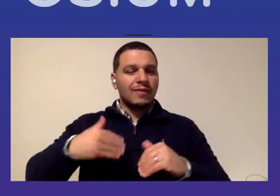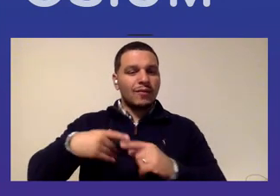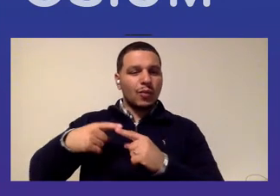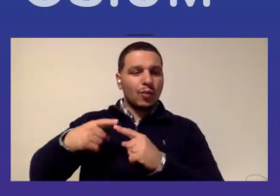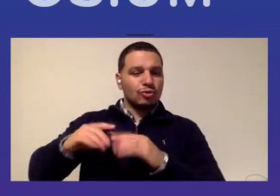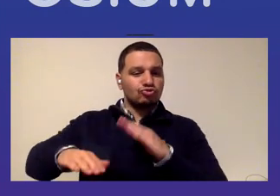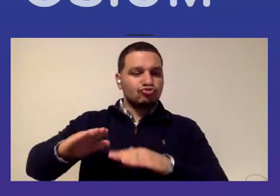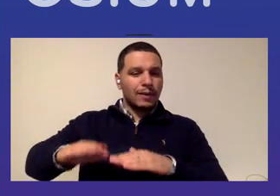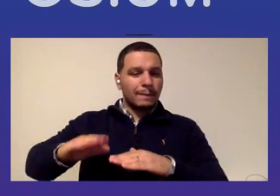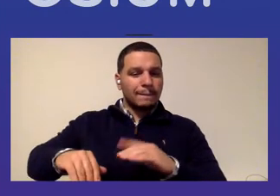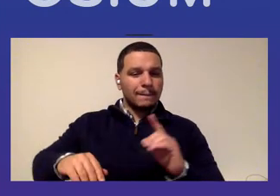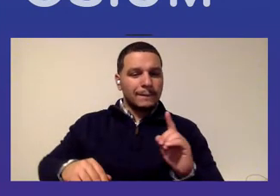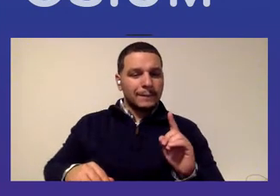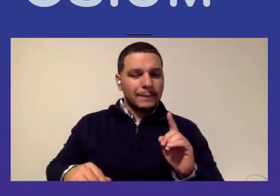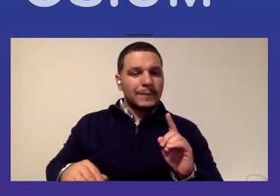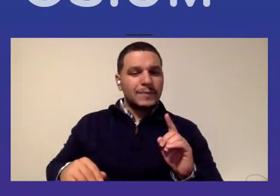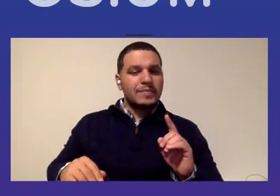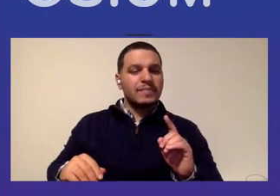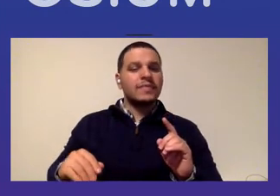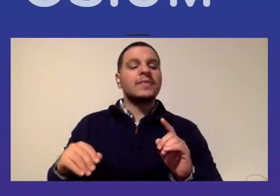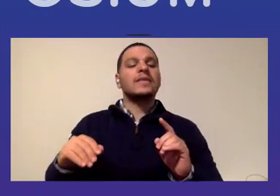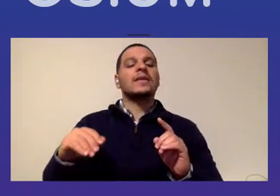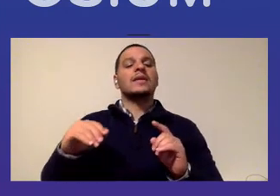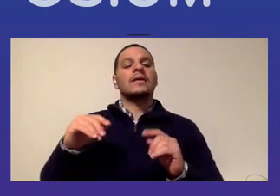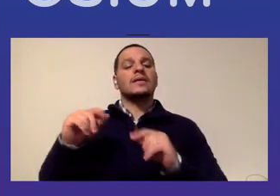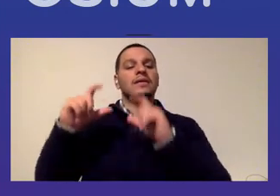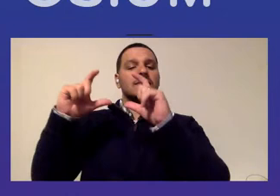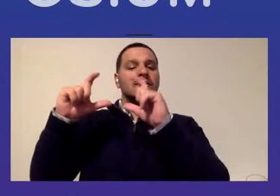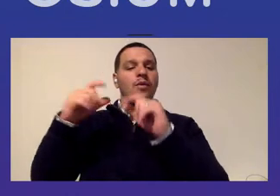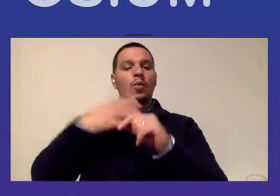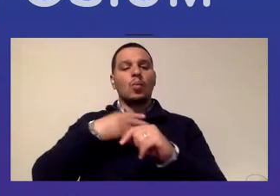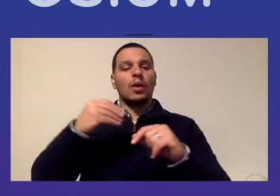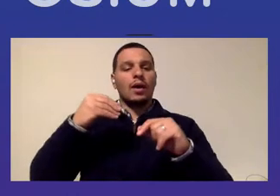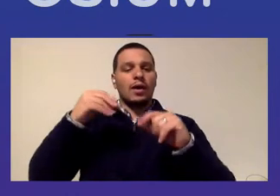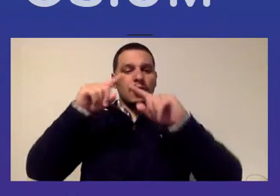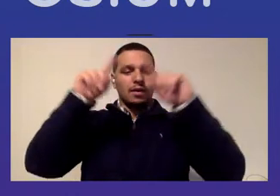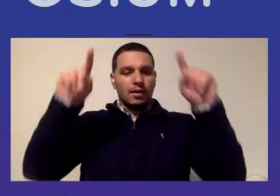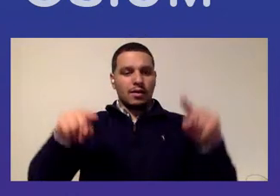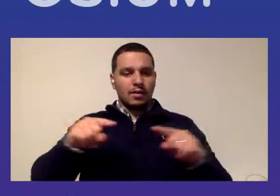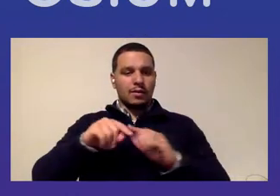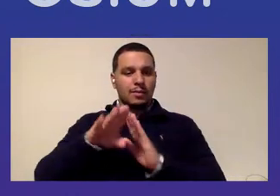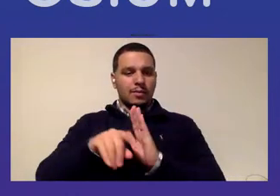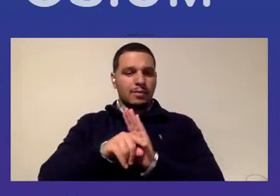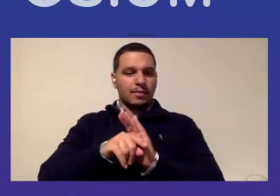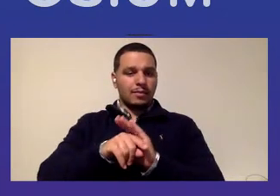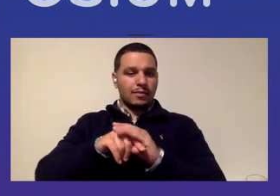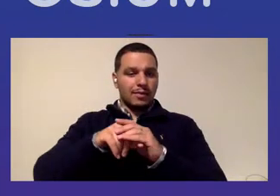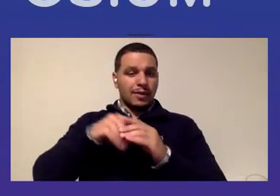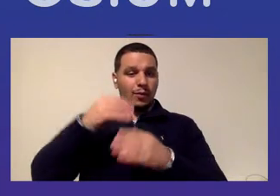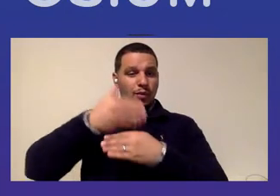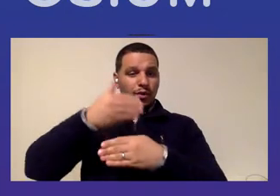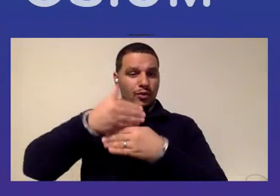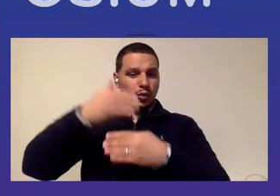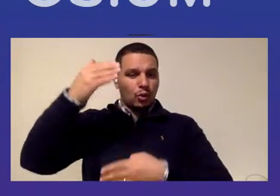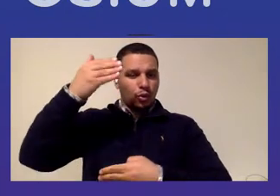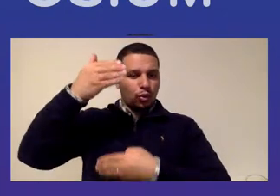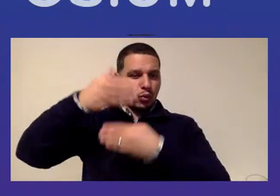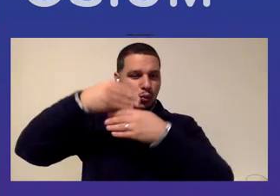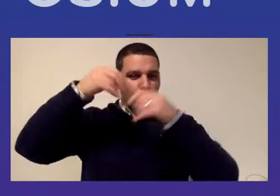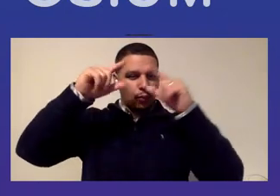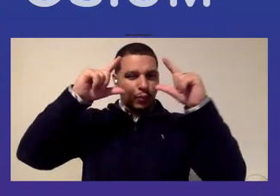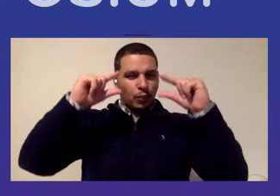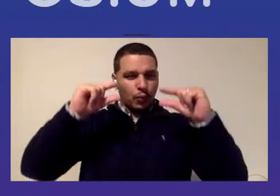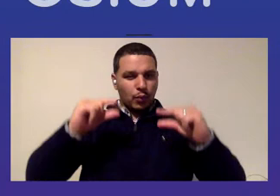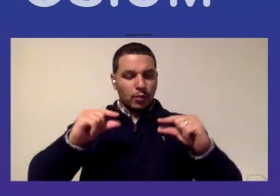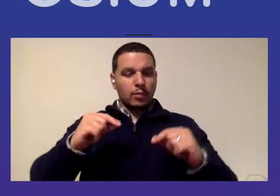a sound bowl on top of the drum. And there's white shutters behind me that are closed. I'm wearing a floral